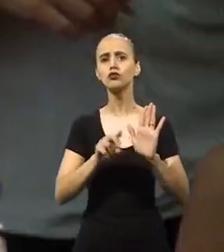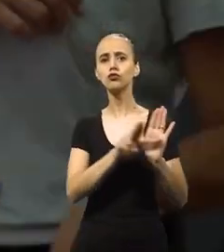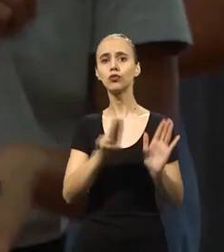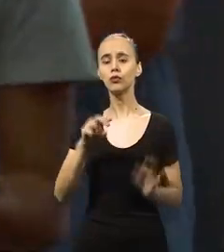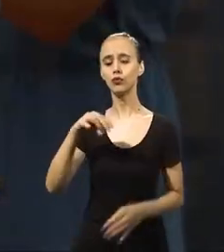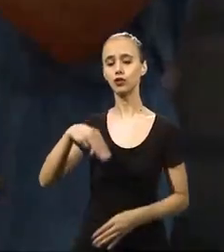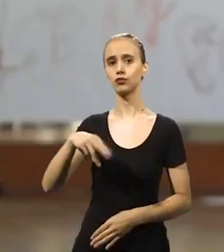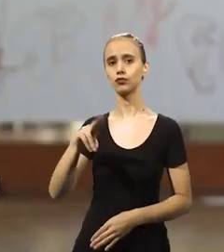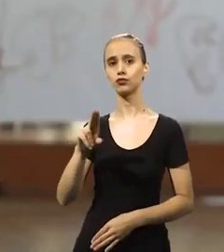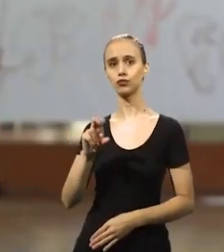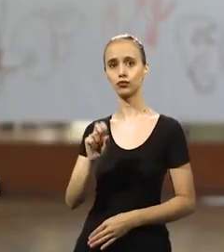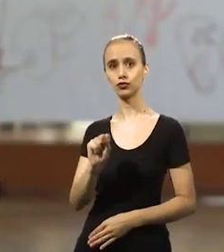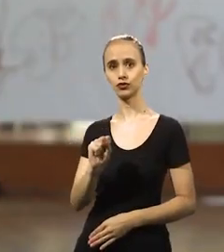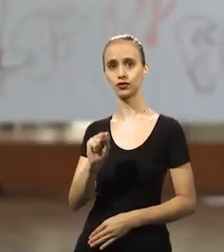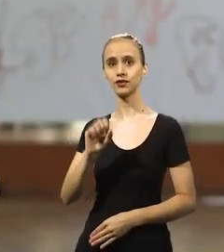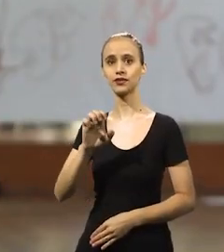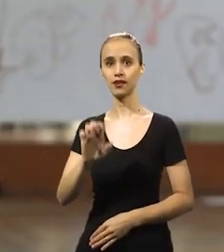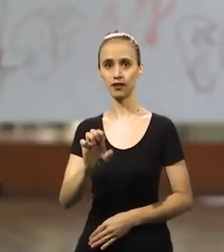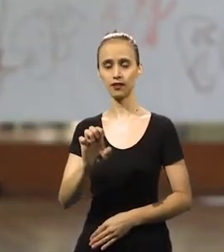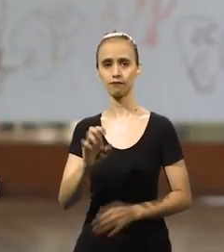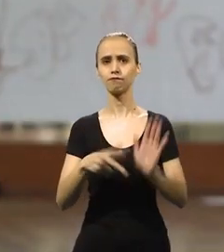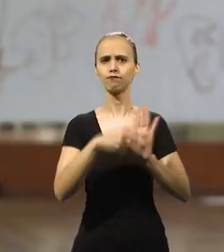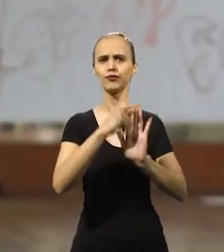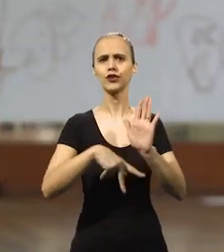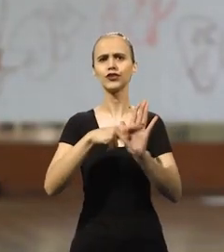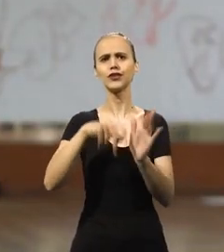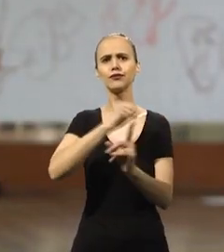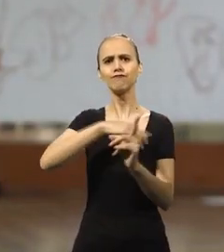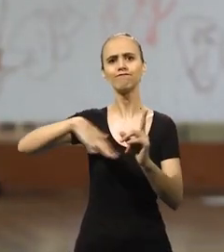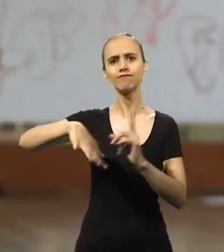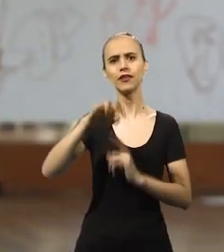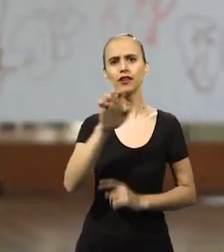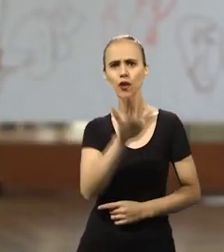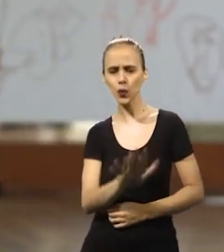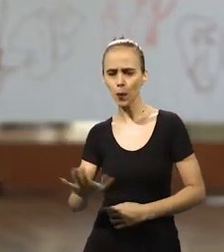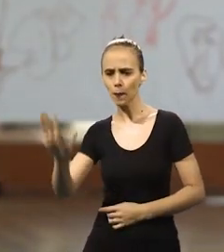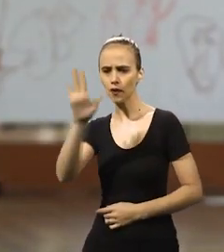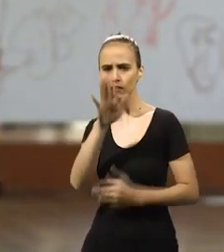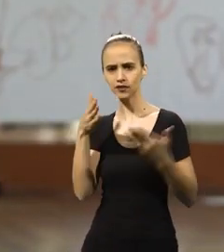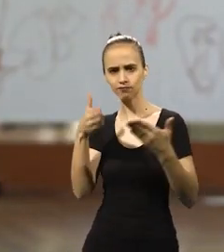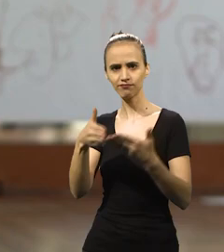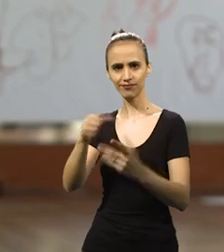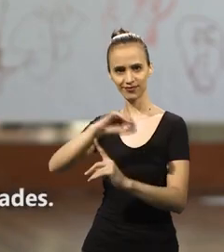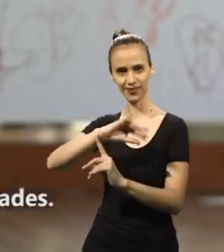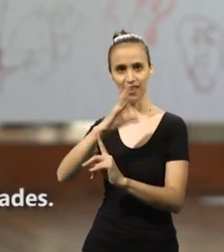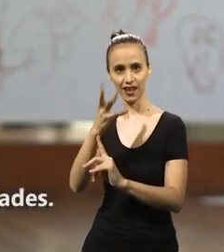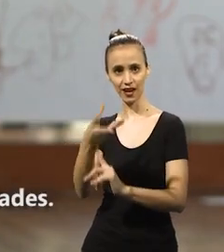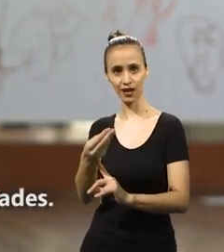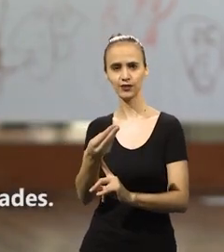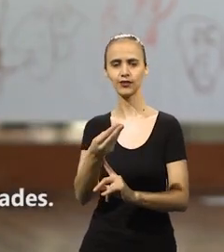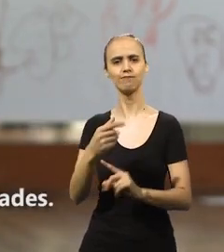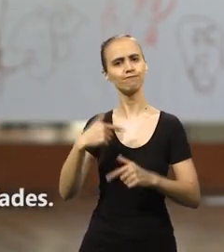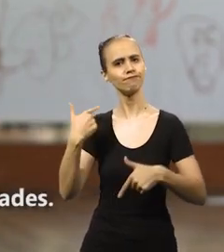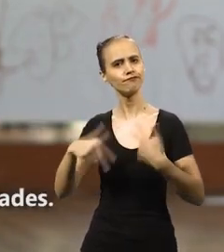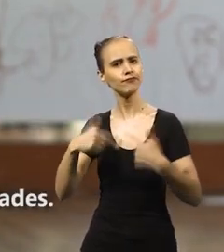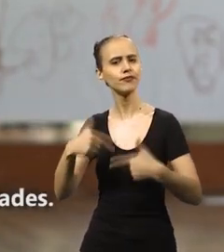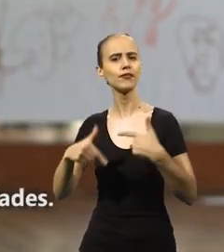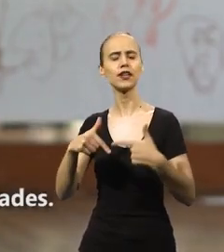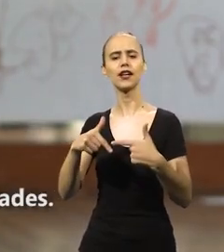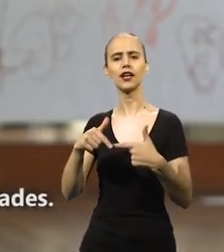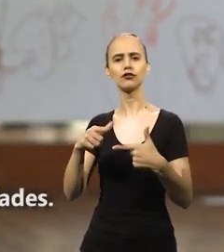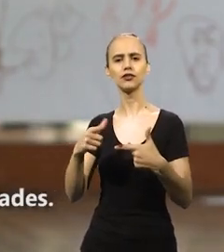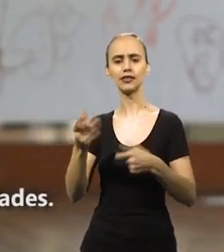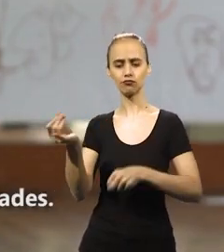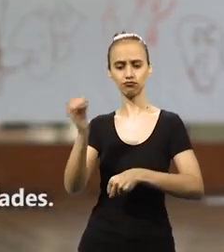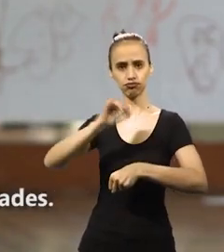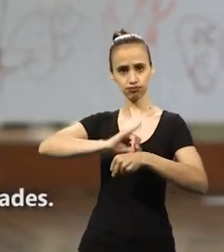called Muse, which is an European project who works on social inclusion through the arts. So we work especially in the suburbs